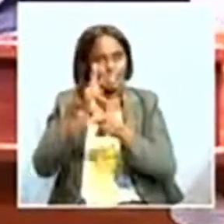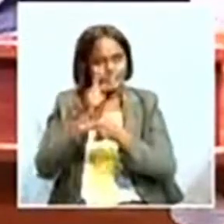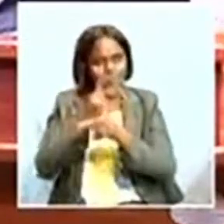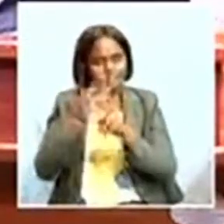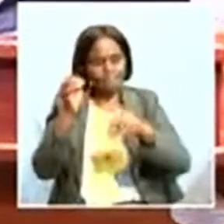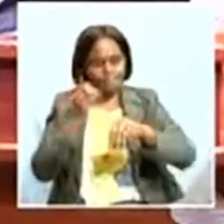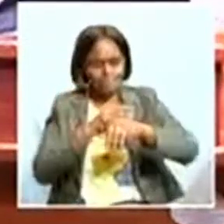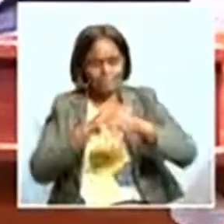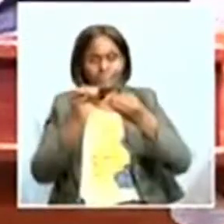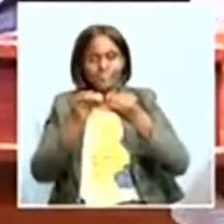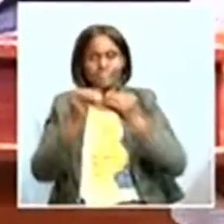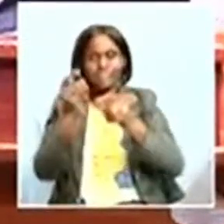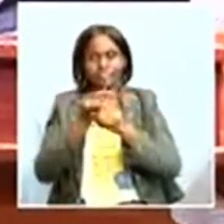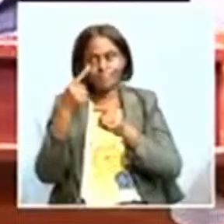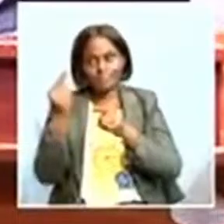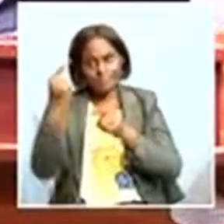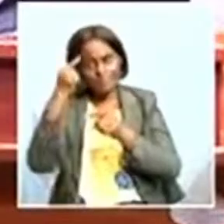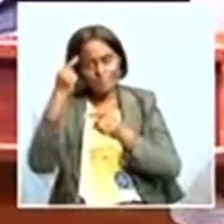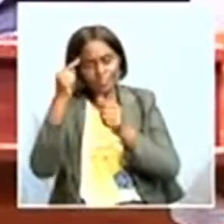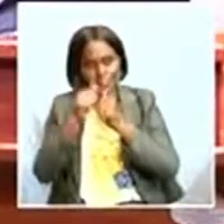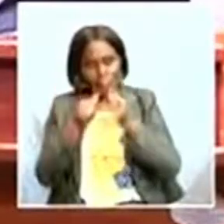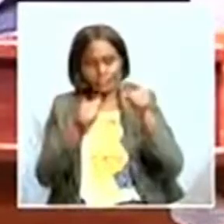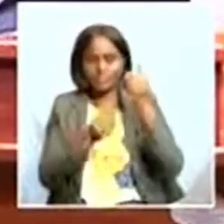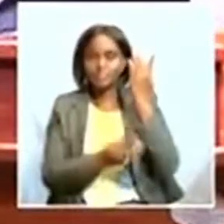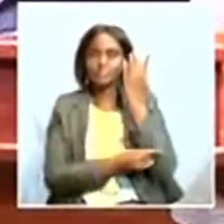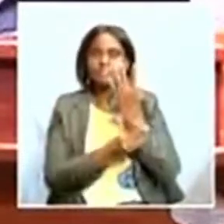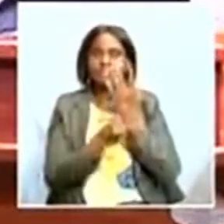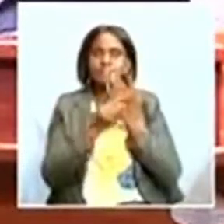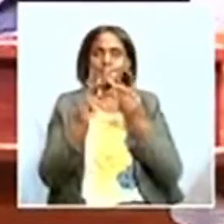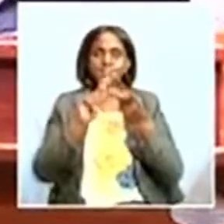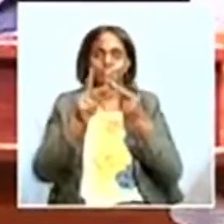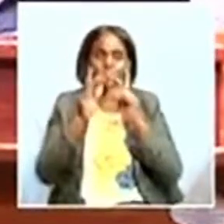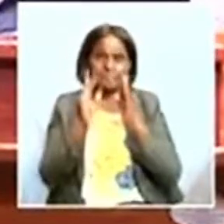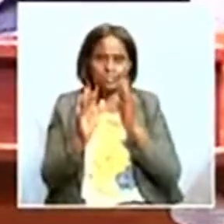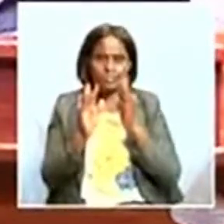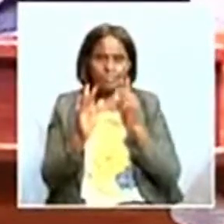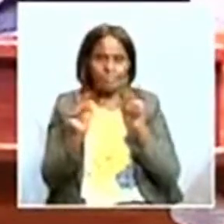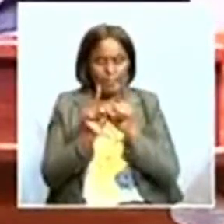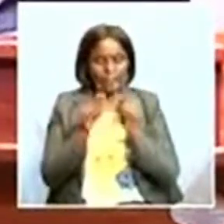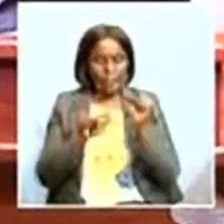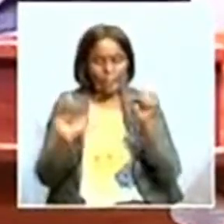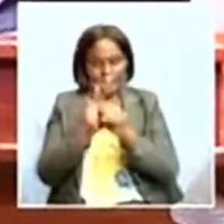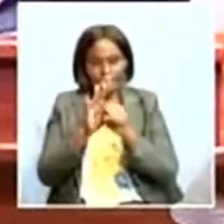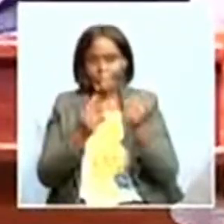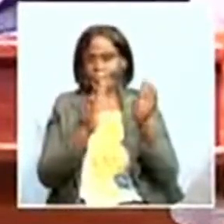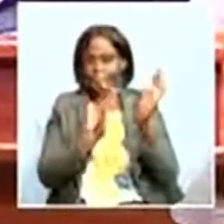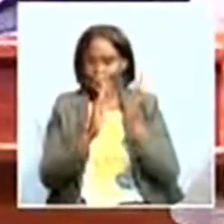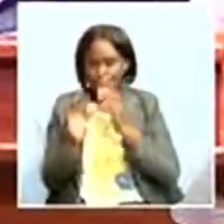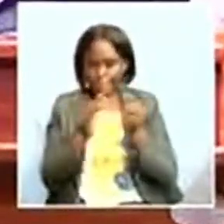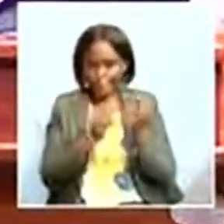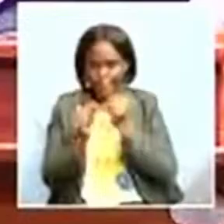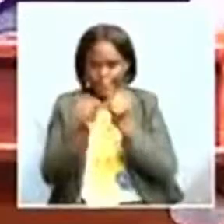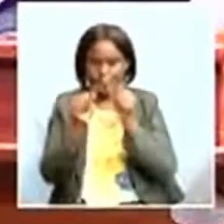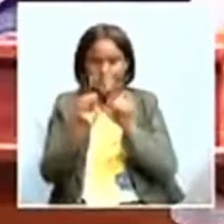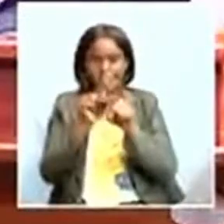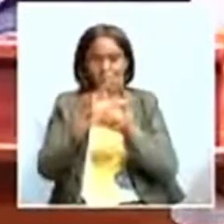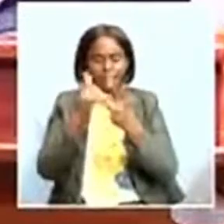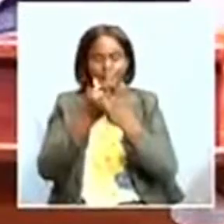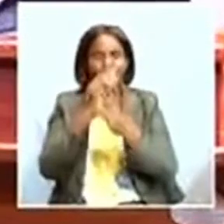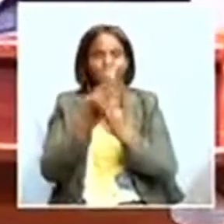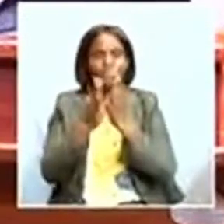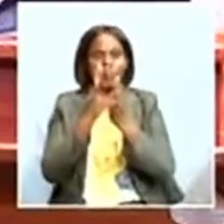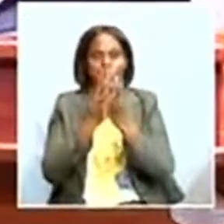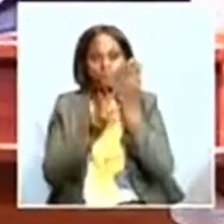investment from both the government and development partners. Through strategic planning, infrastructure